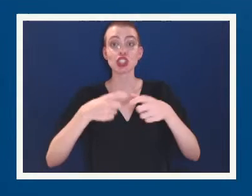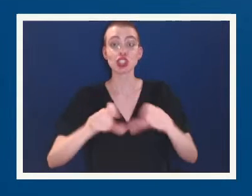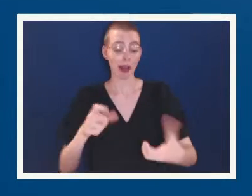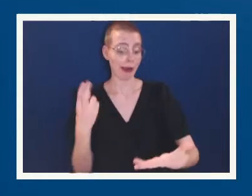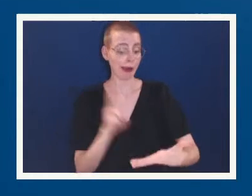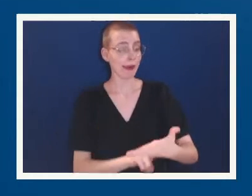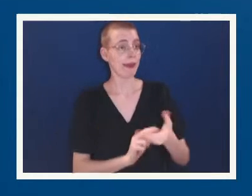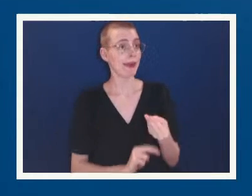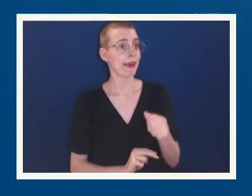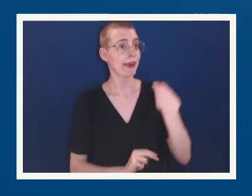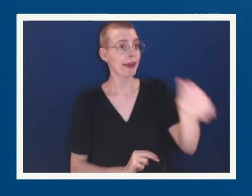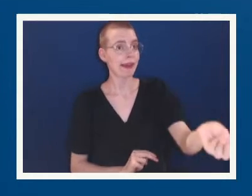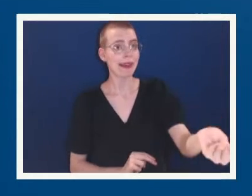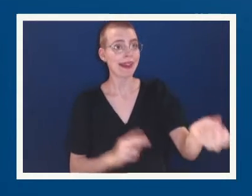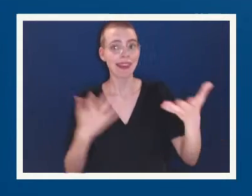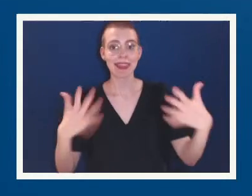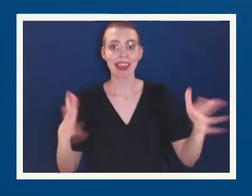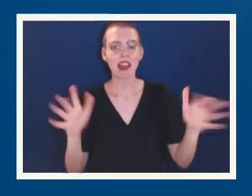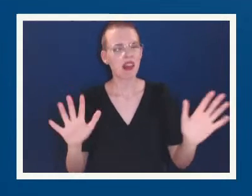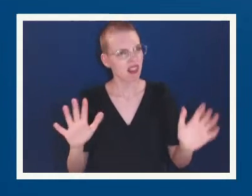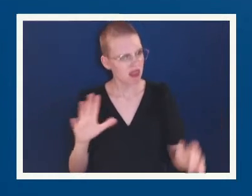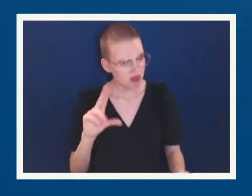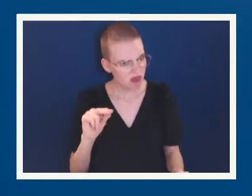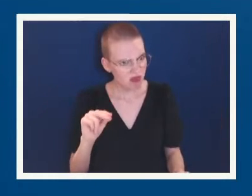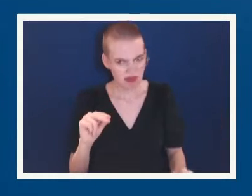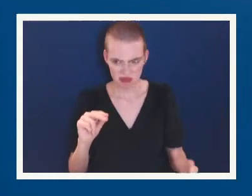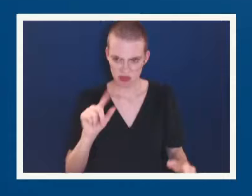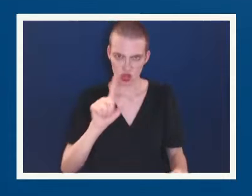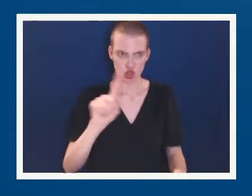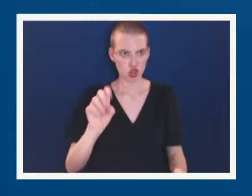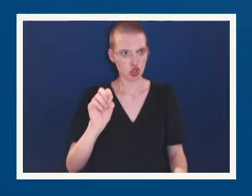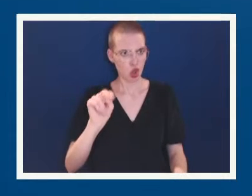zones for all God's children, where our